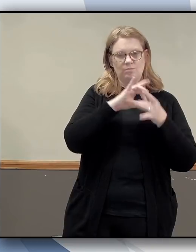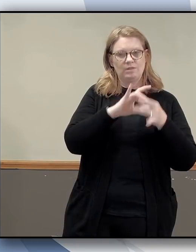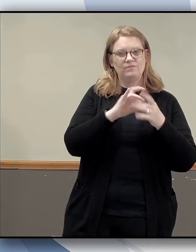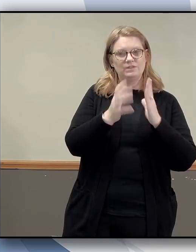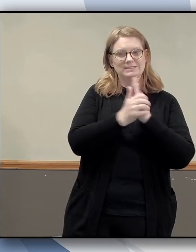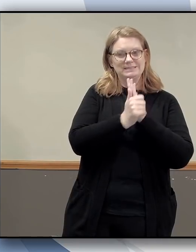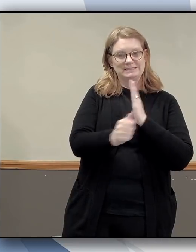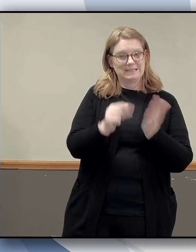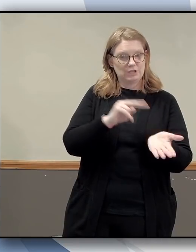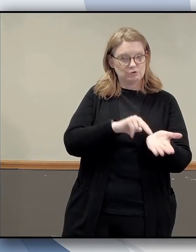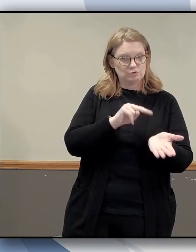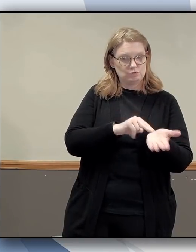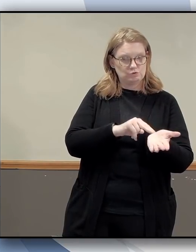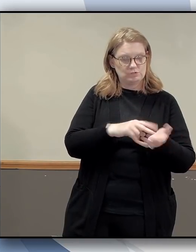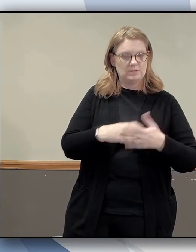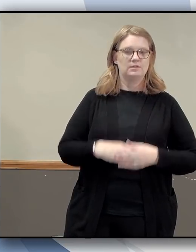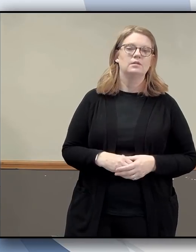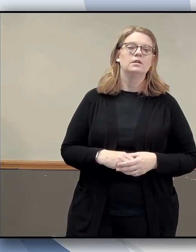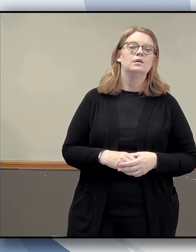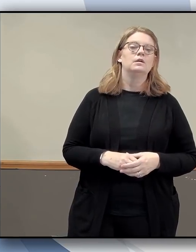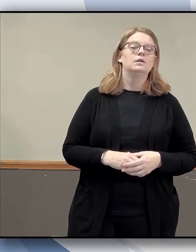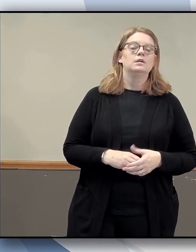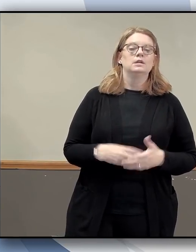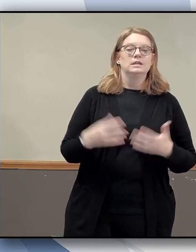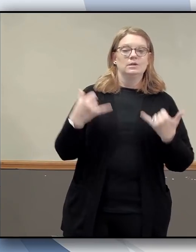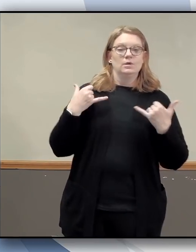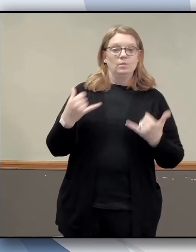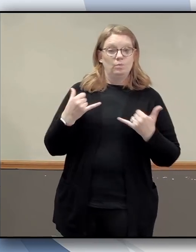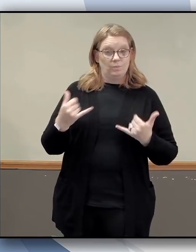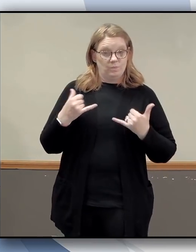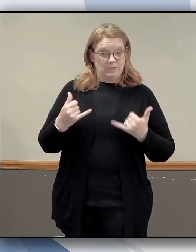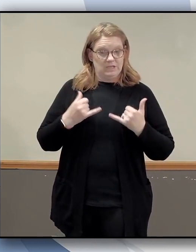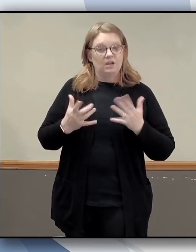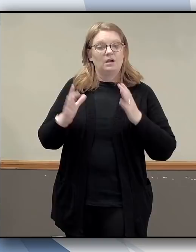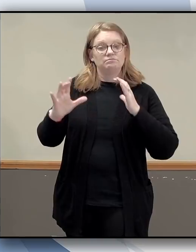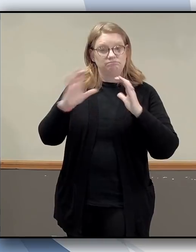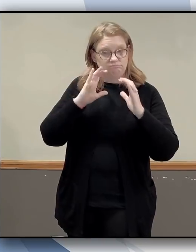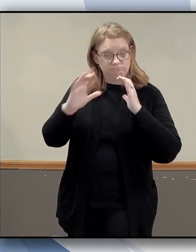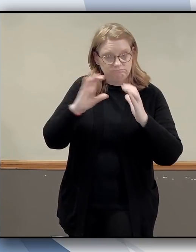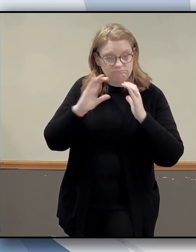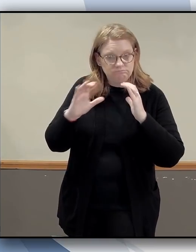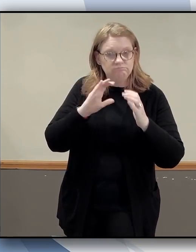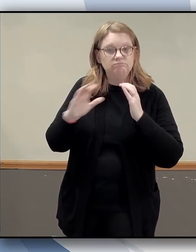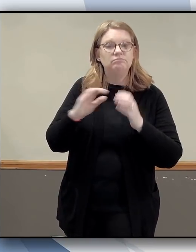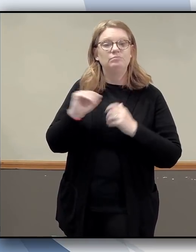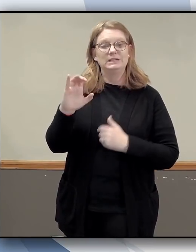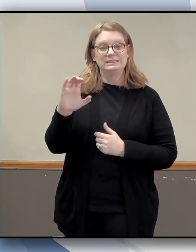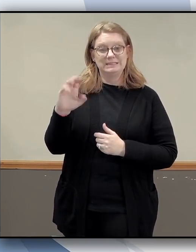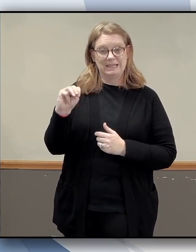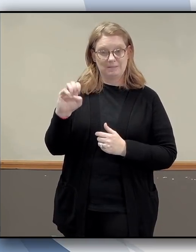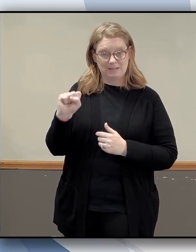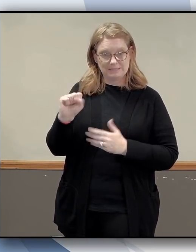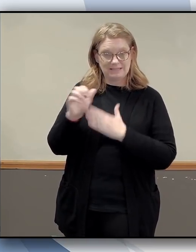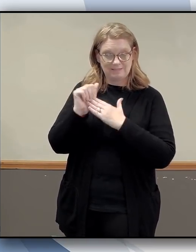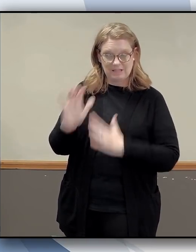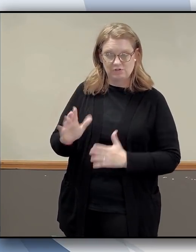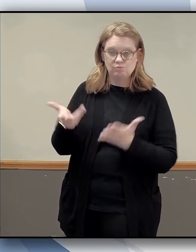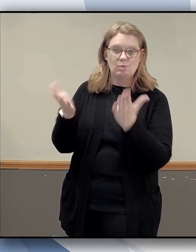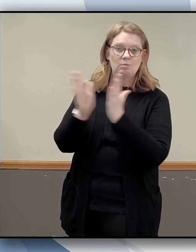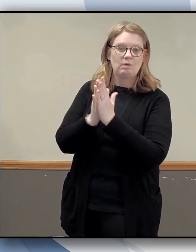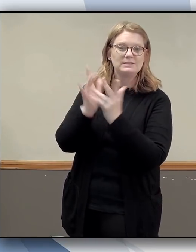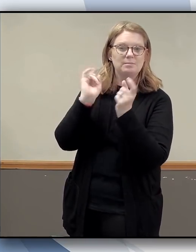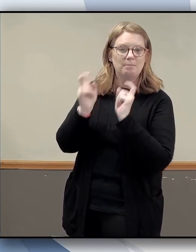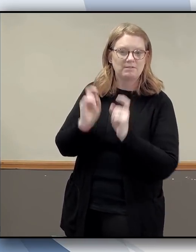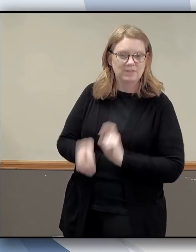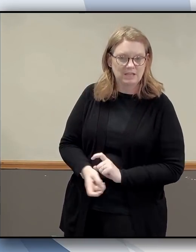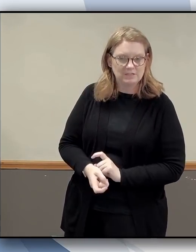facilities. Therefore, we are currently engaging in conversations with CMS leaders to request modifications to align